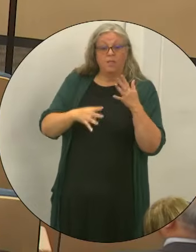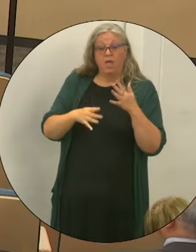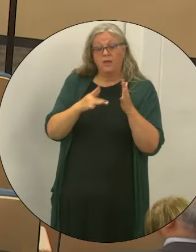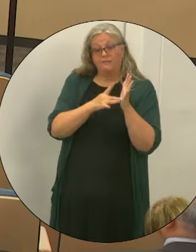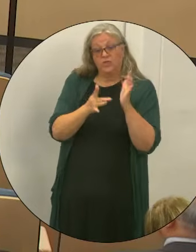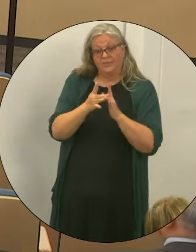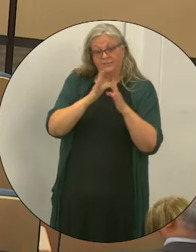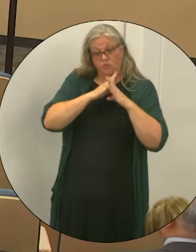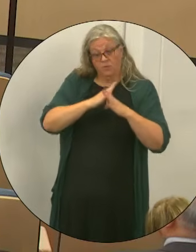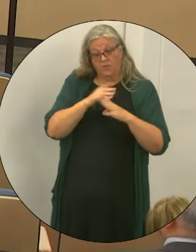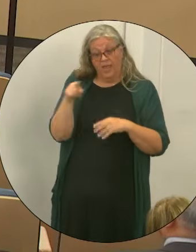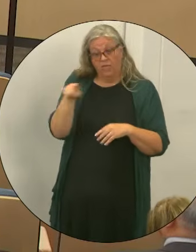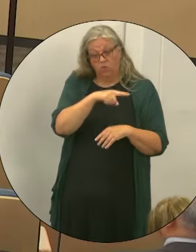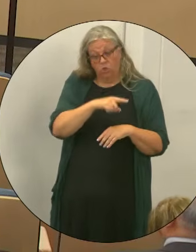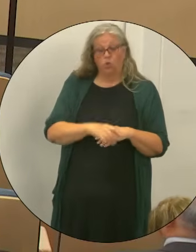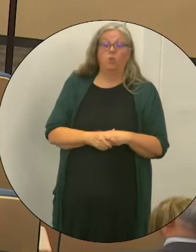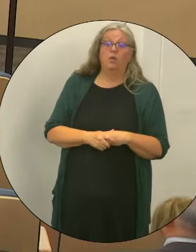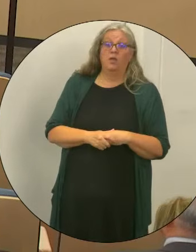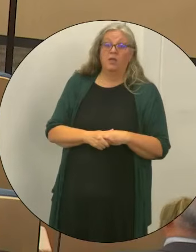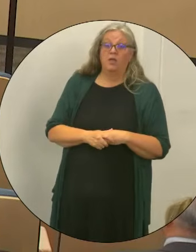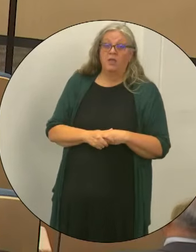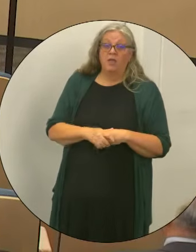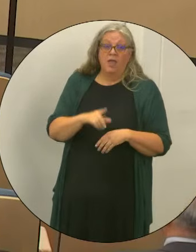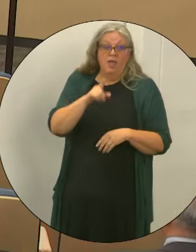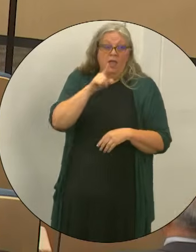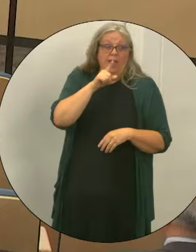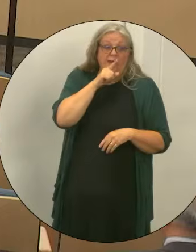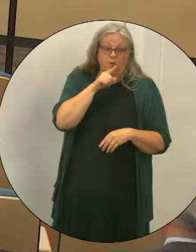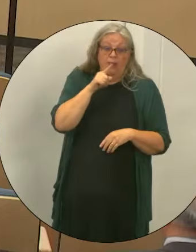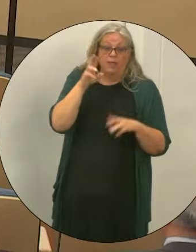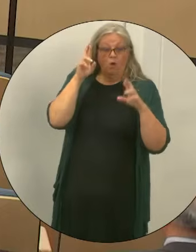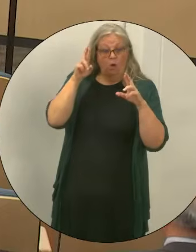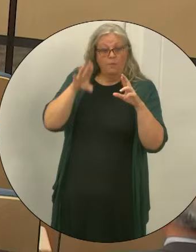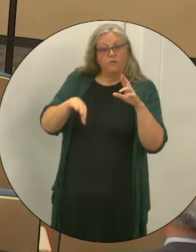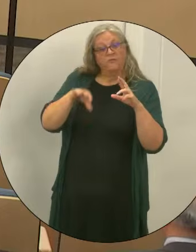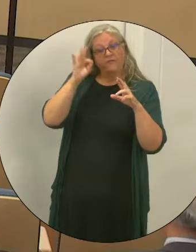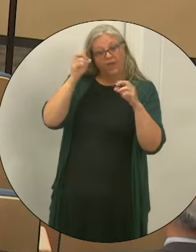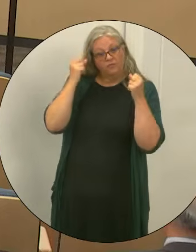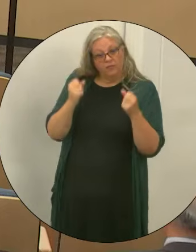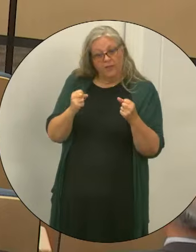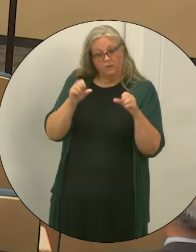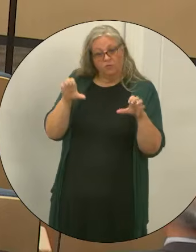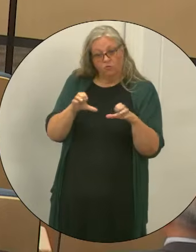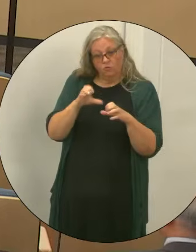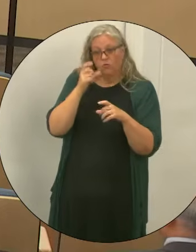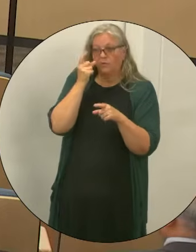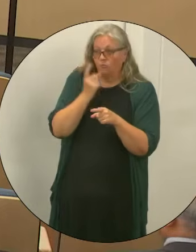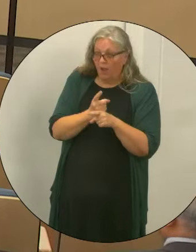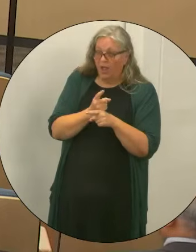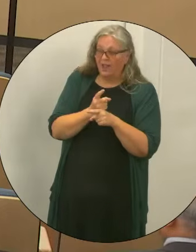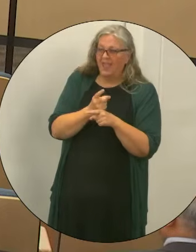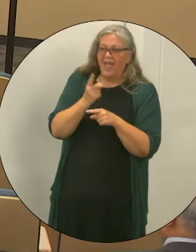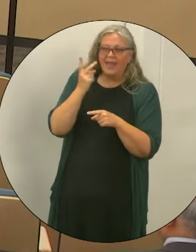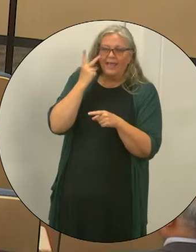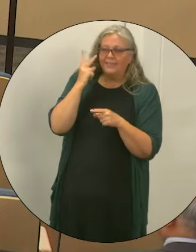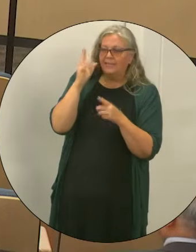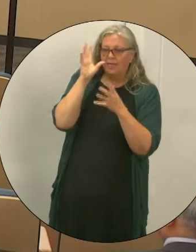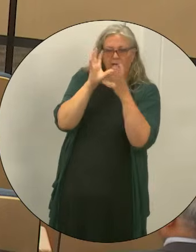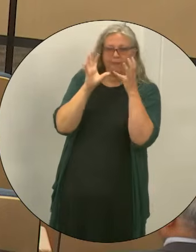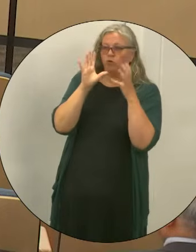you. And I really pray that you guys find the strength to do what's right to protect our kids. And I can see the confusion on your